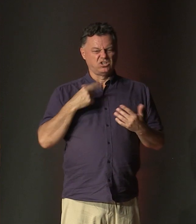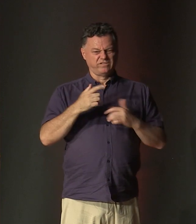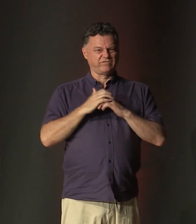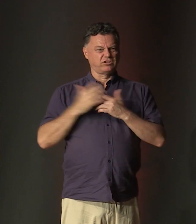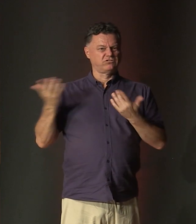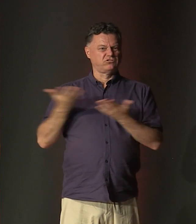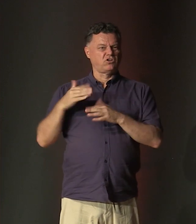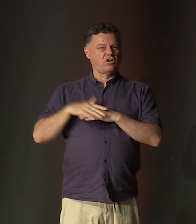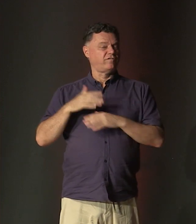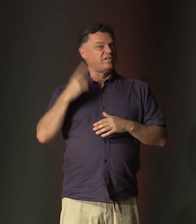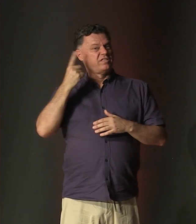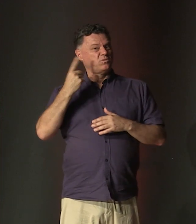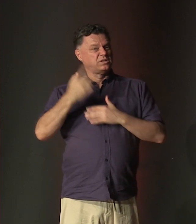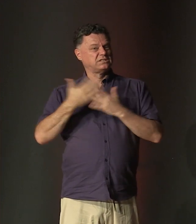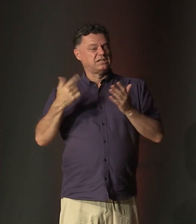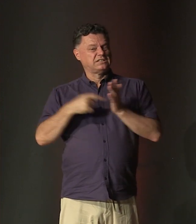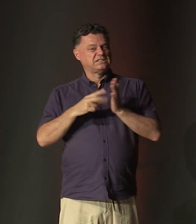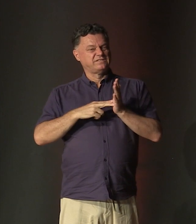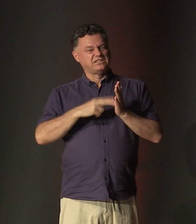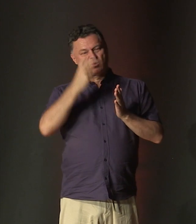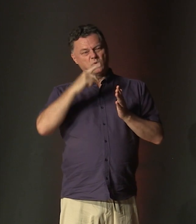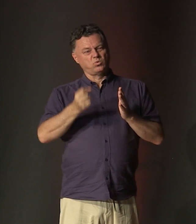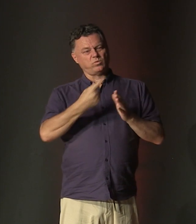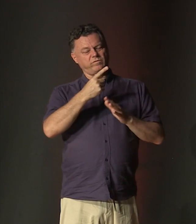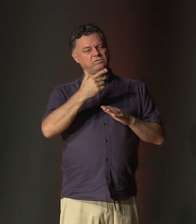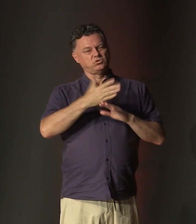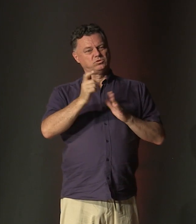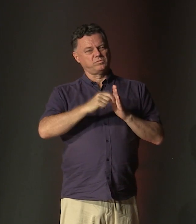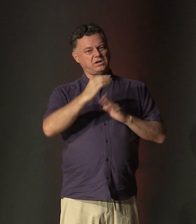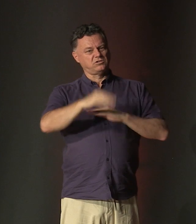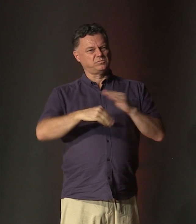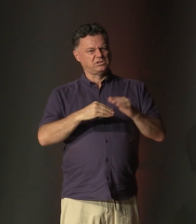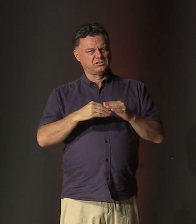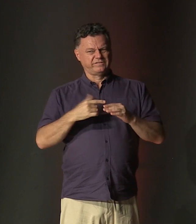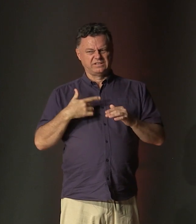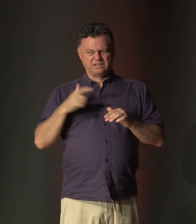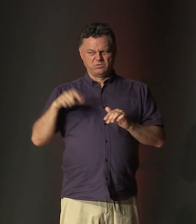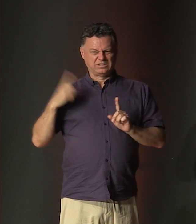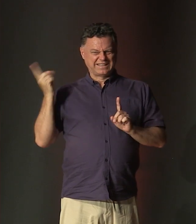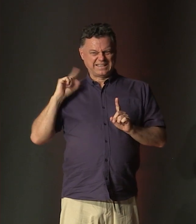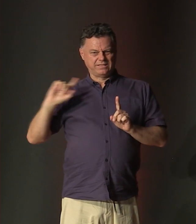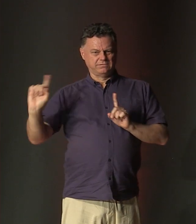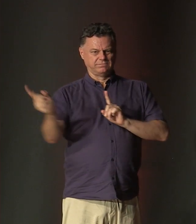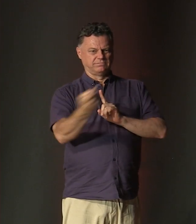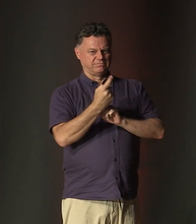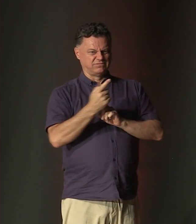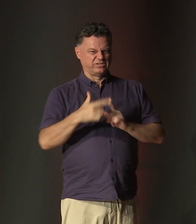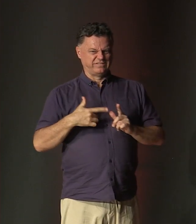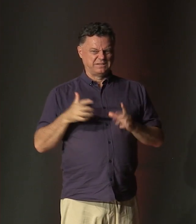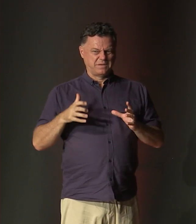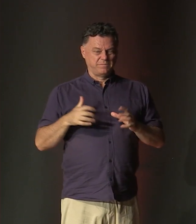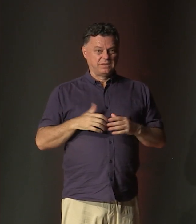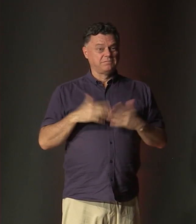to your friend about how you might want to replace your TV soon." It's a bit creepy, isn't it? But this is what our privacy